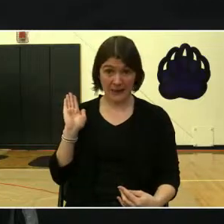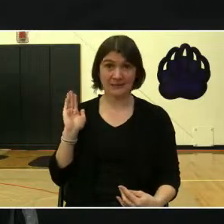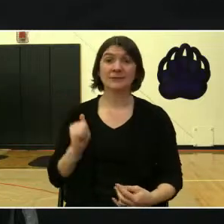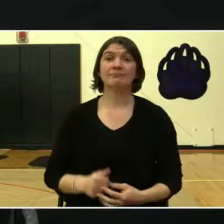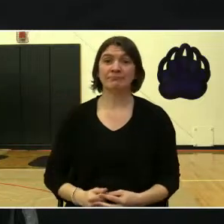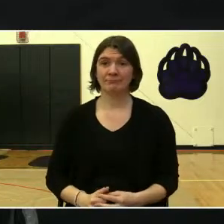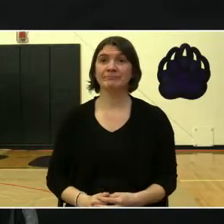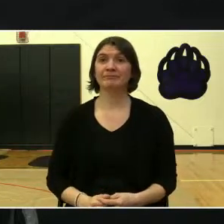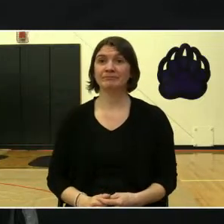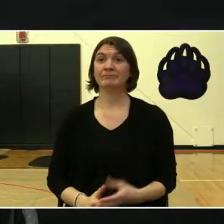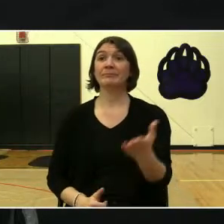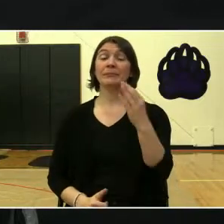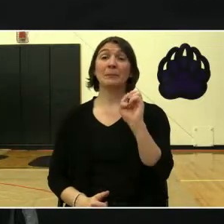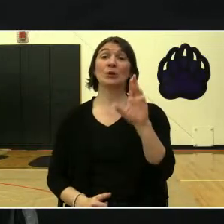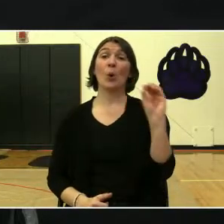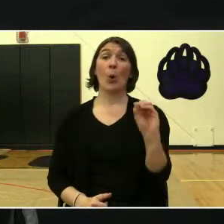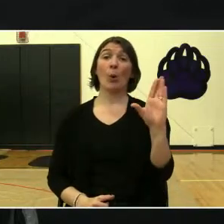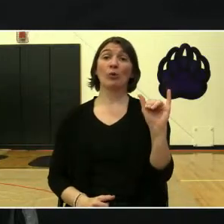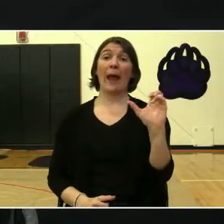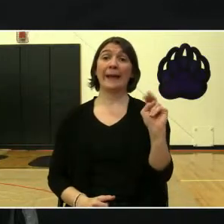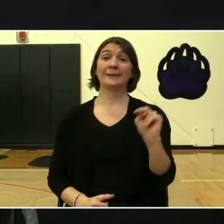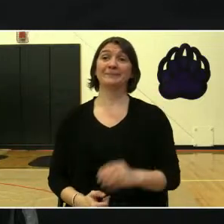discussion Mr